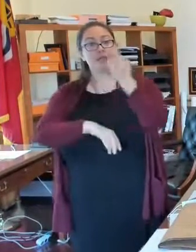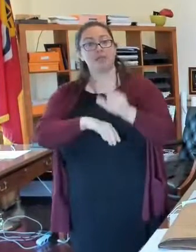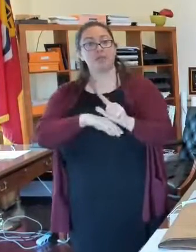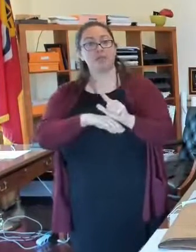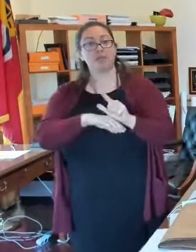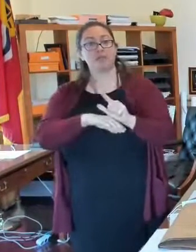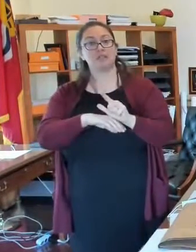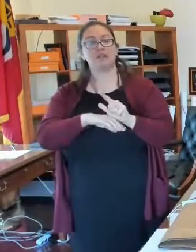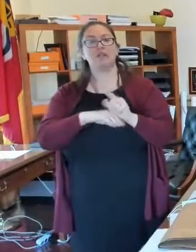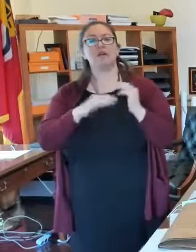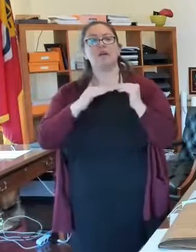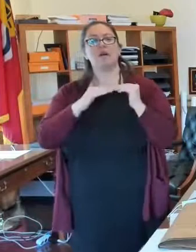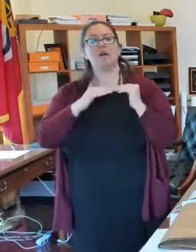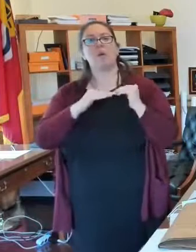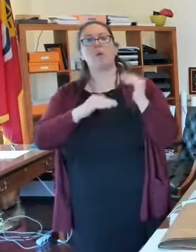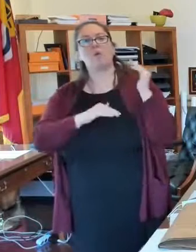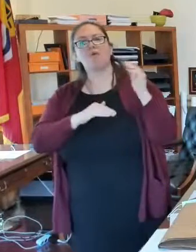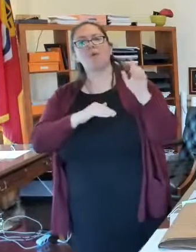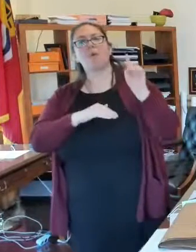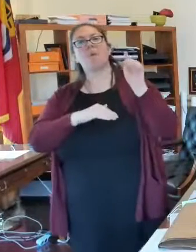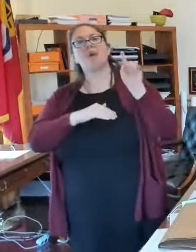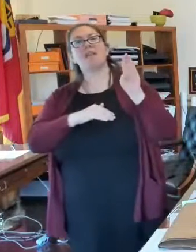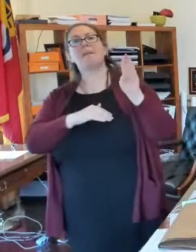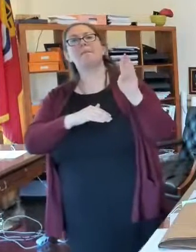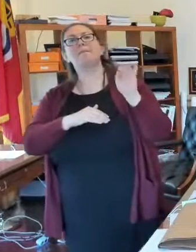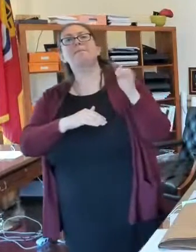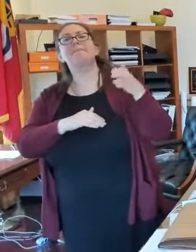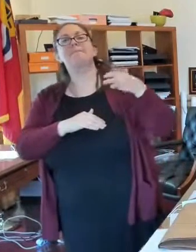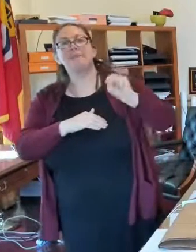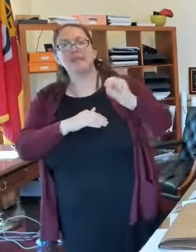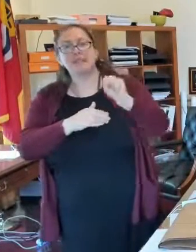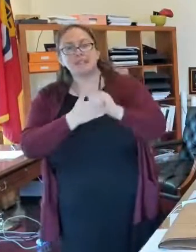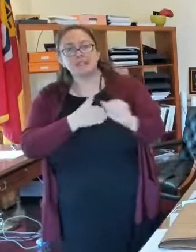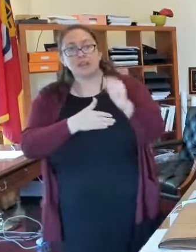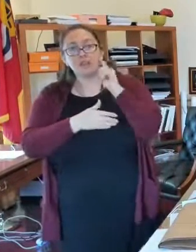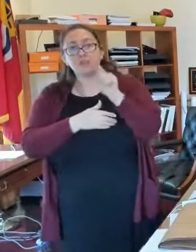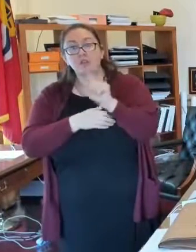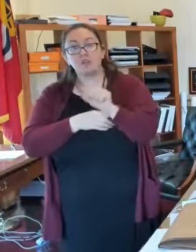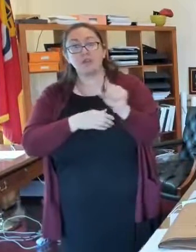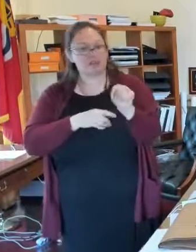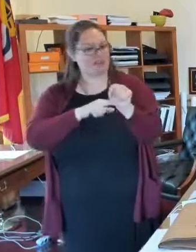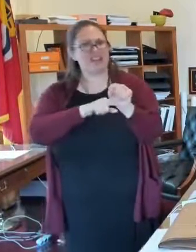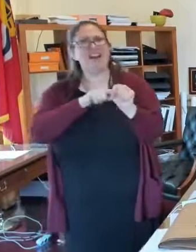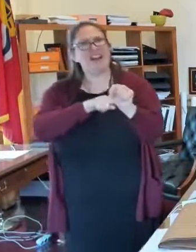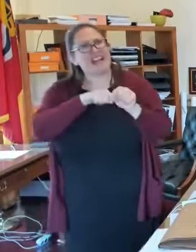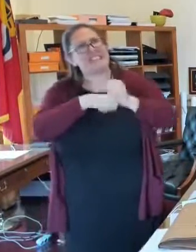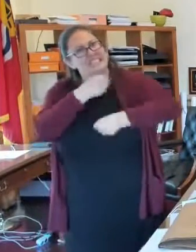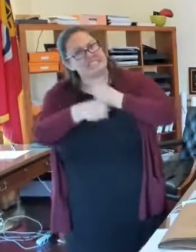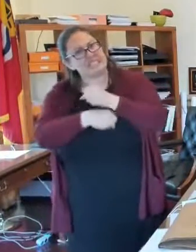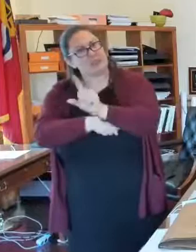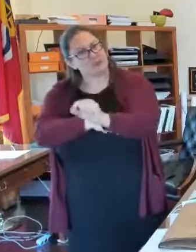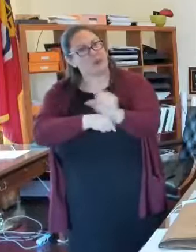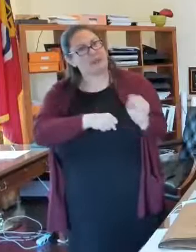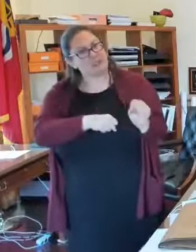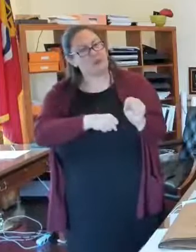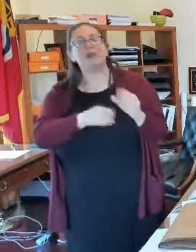over $1 billion for 2020, even in year 2020, more than $1 billion